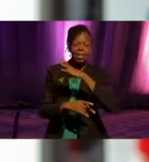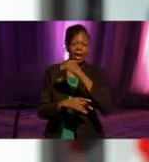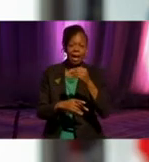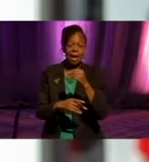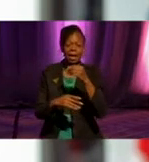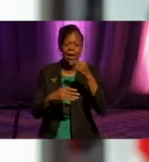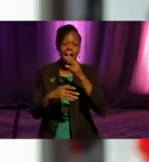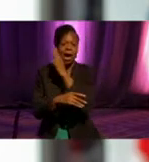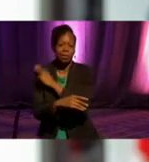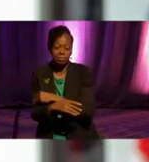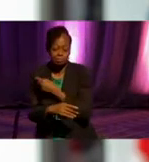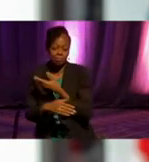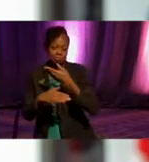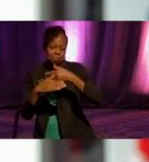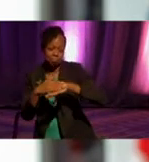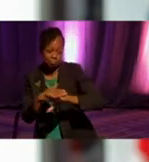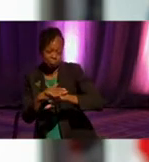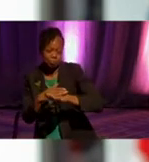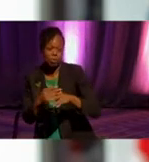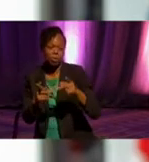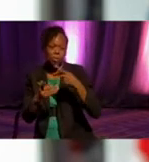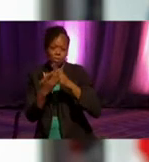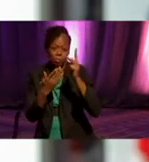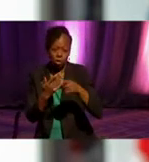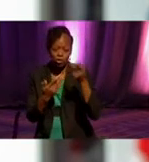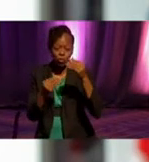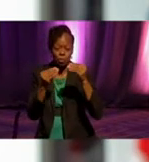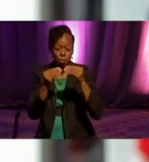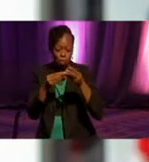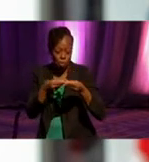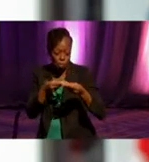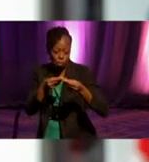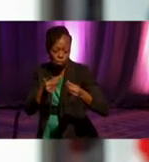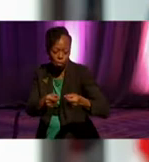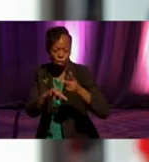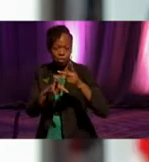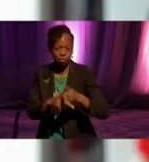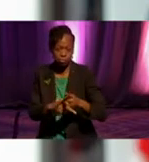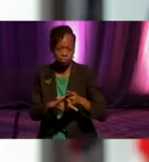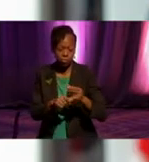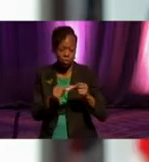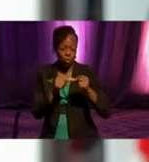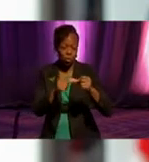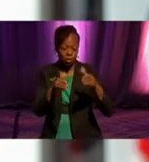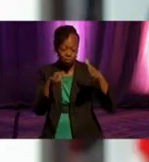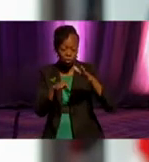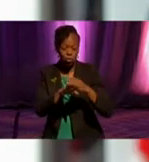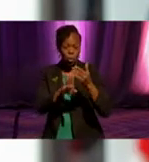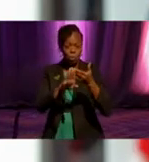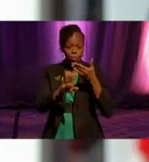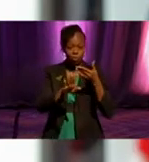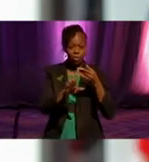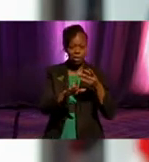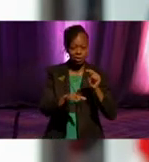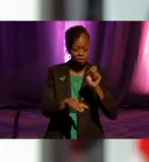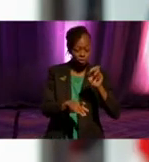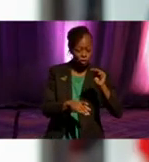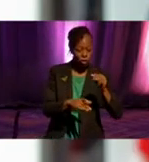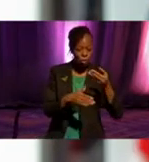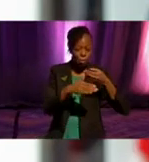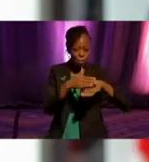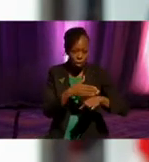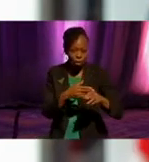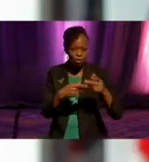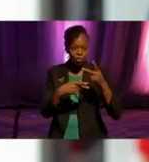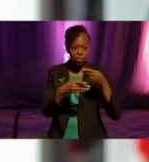more seamless and integrated care. We continue our focus on preterm birth reduction and on improving the health of women